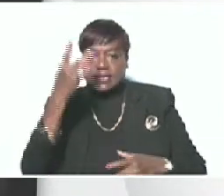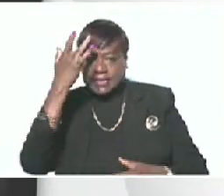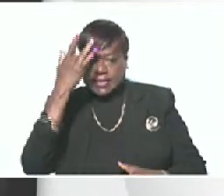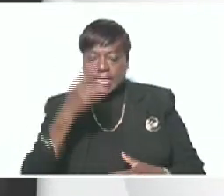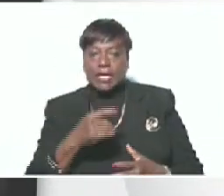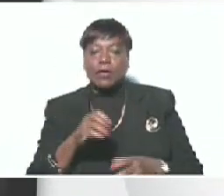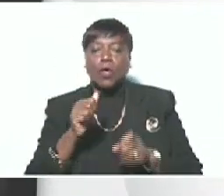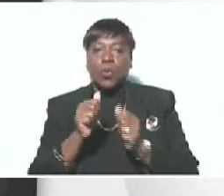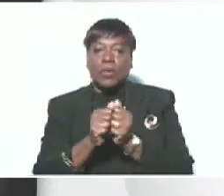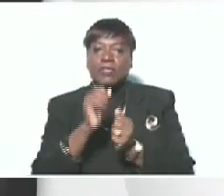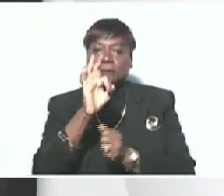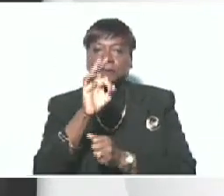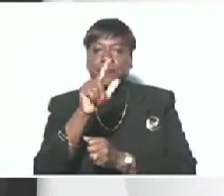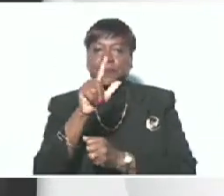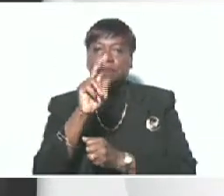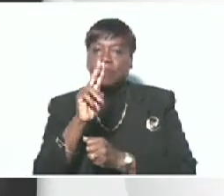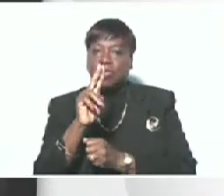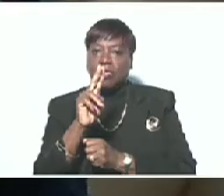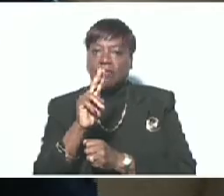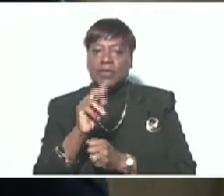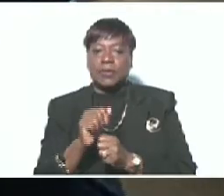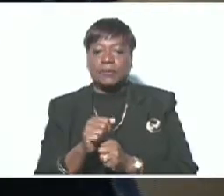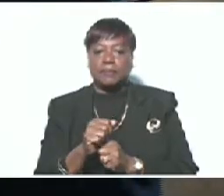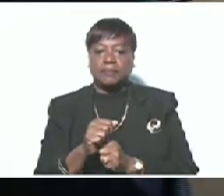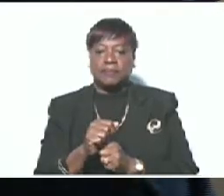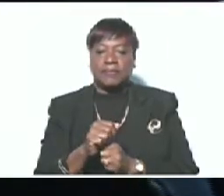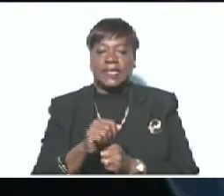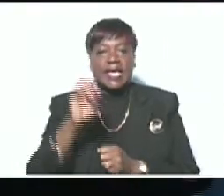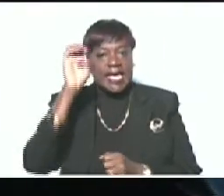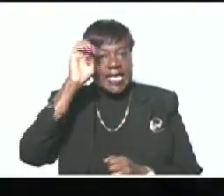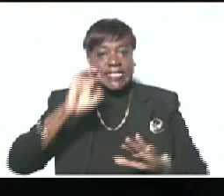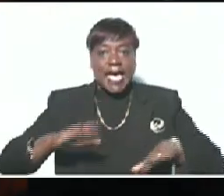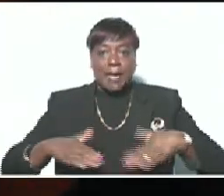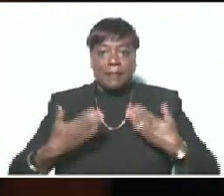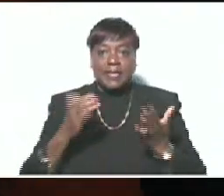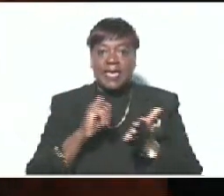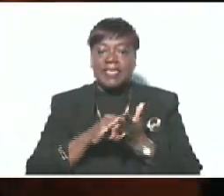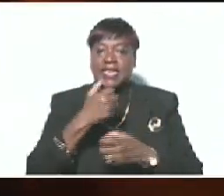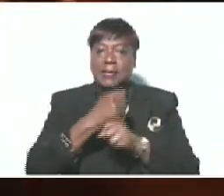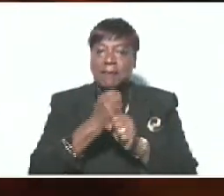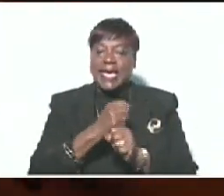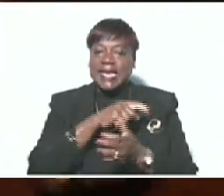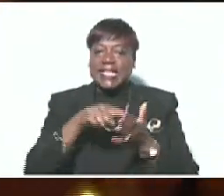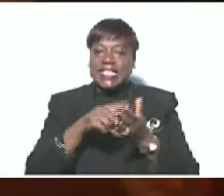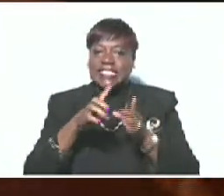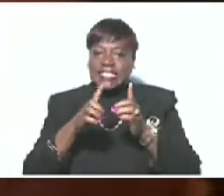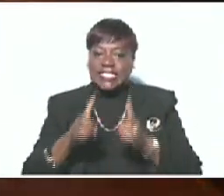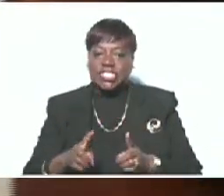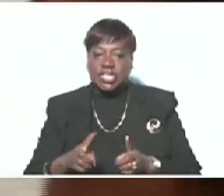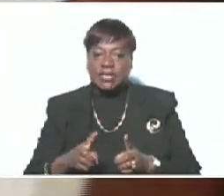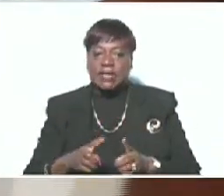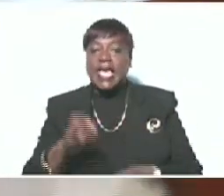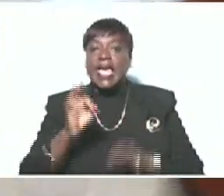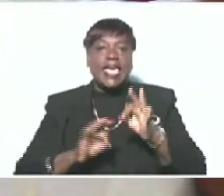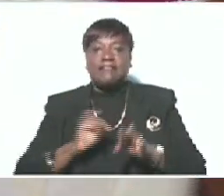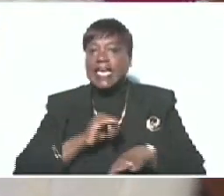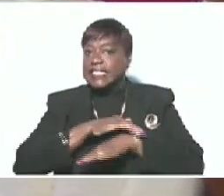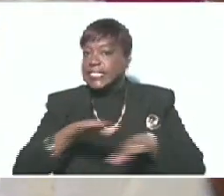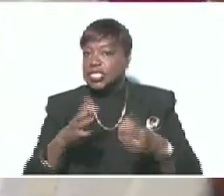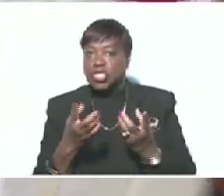it's a decision he's happy that he made. Reality check is that if I didn't do it,